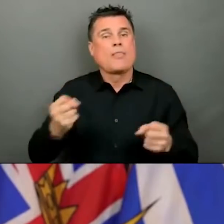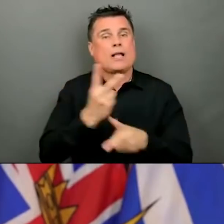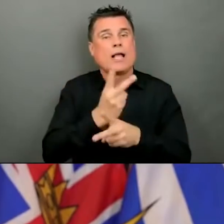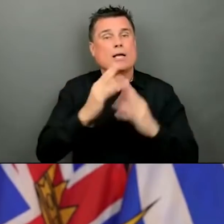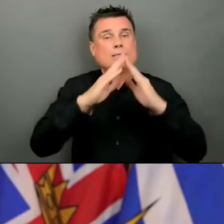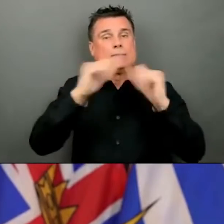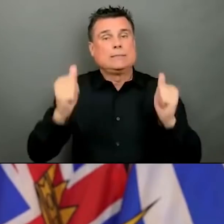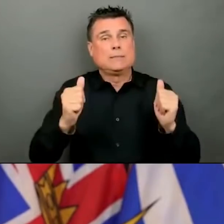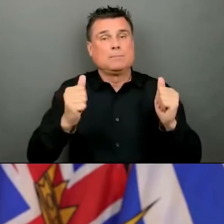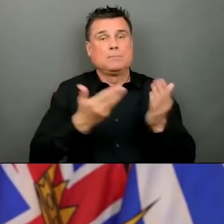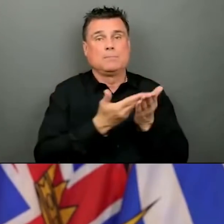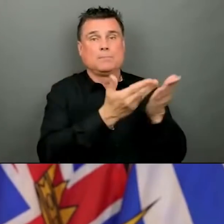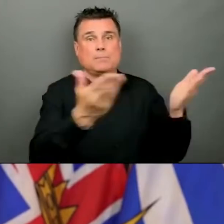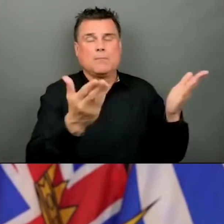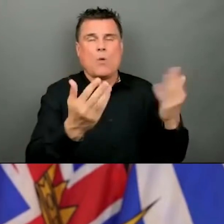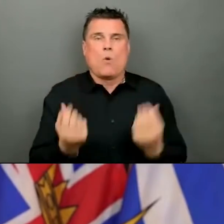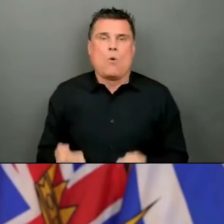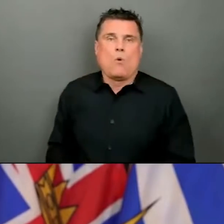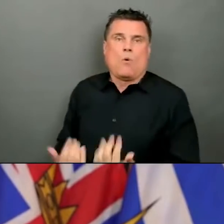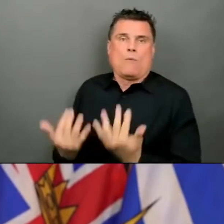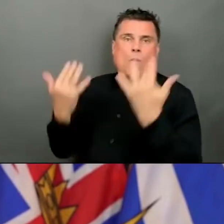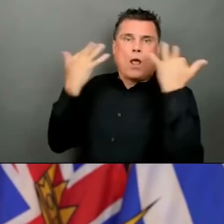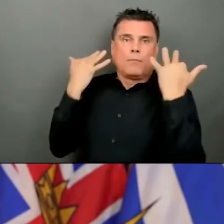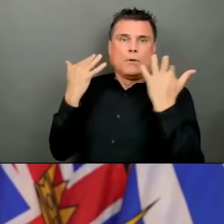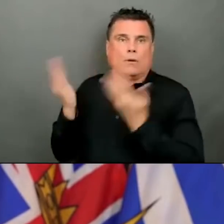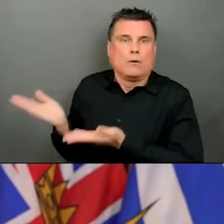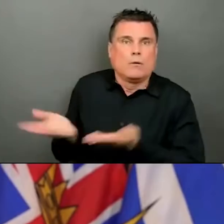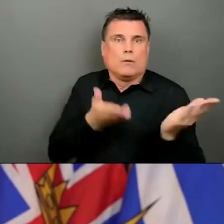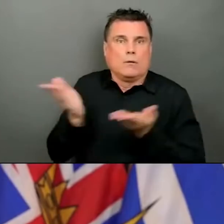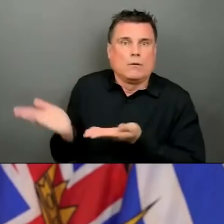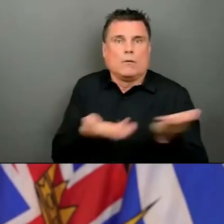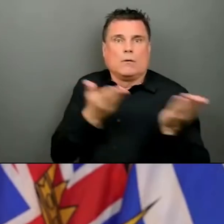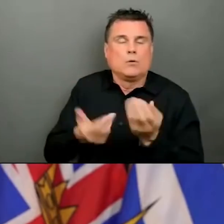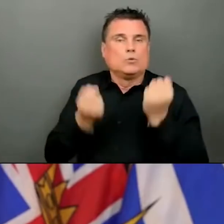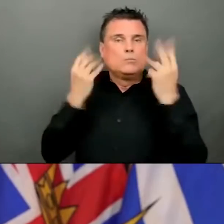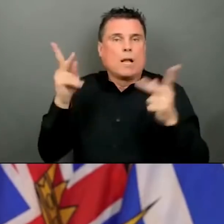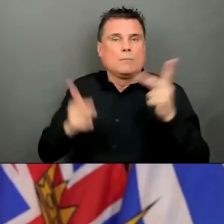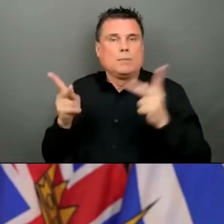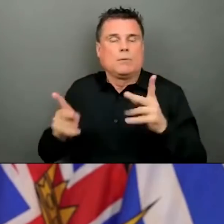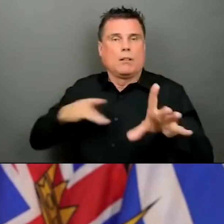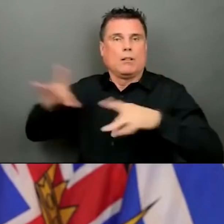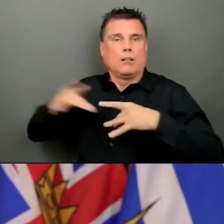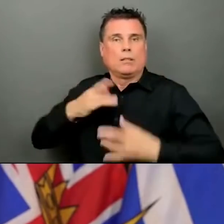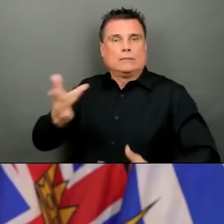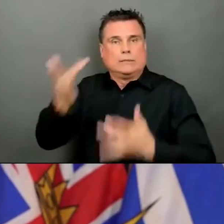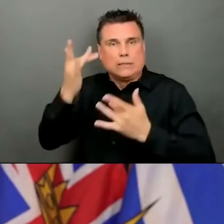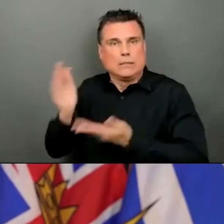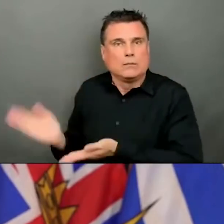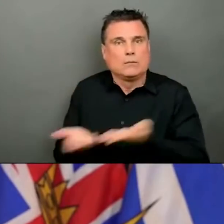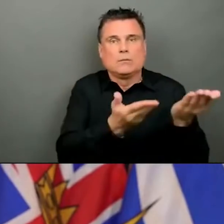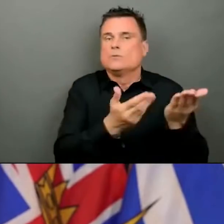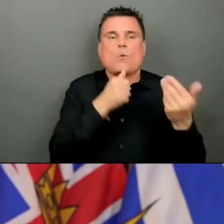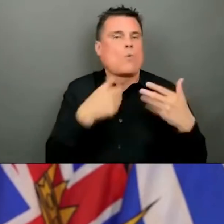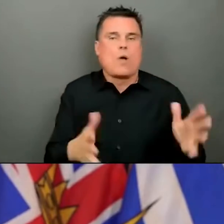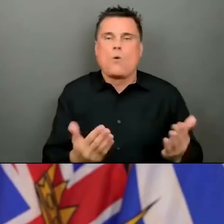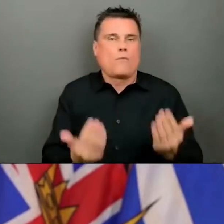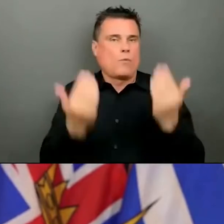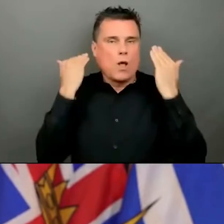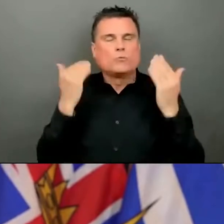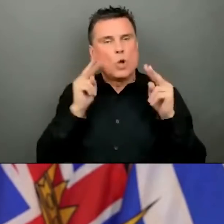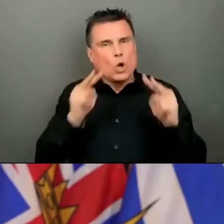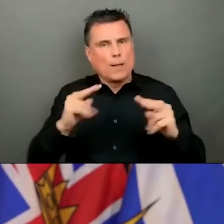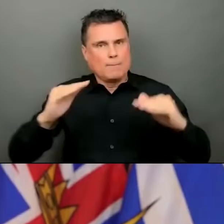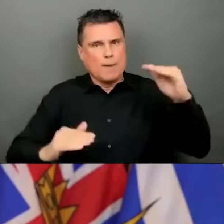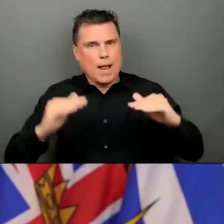COVID-19 patients alike. And that's balanced against the ongoing physical and mental health needs of the non-COVID-19 patients